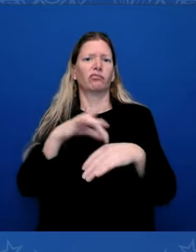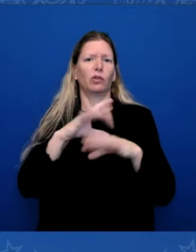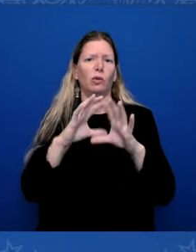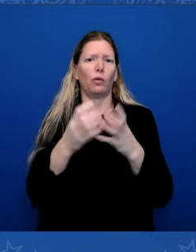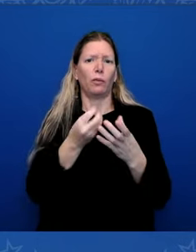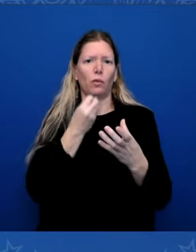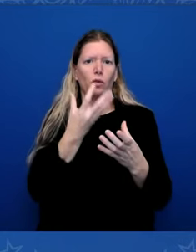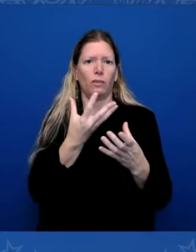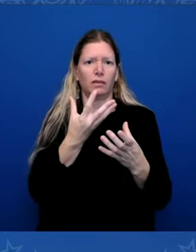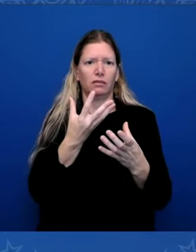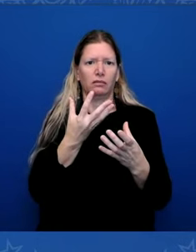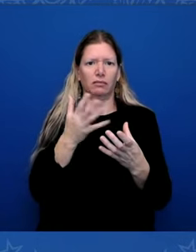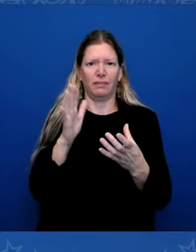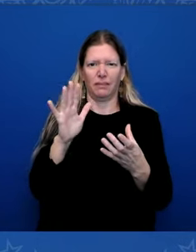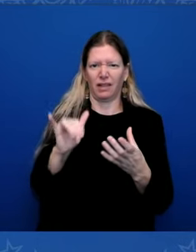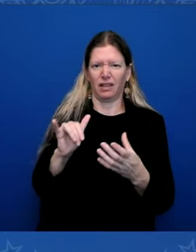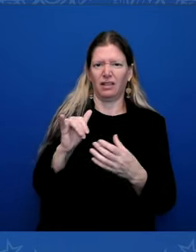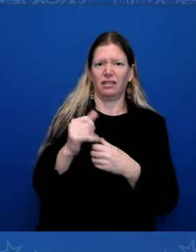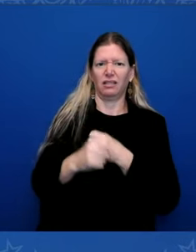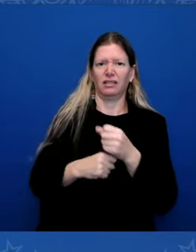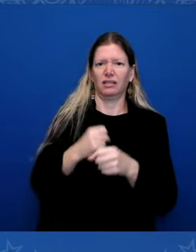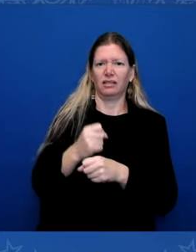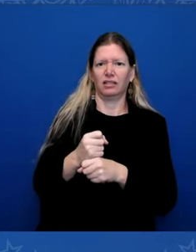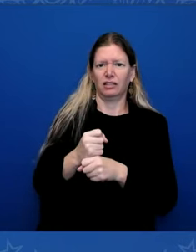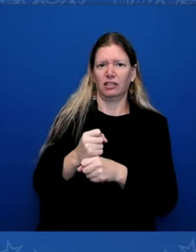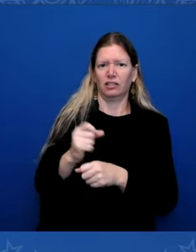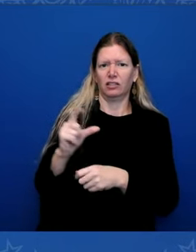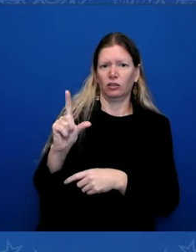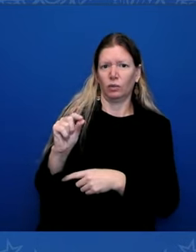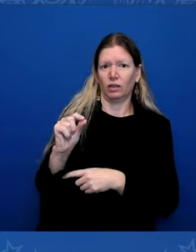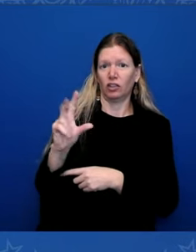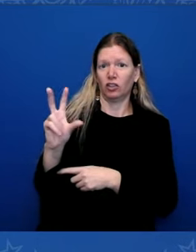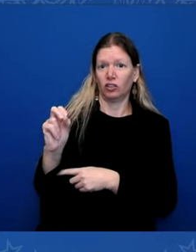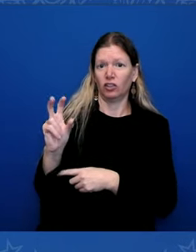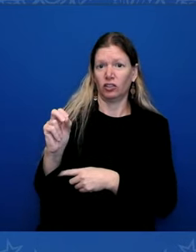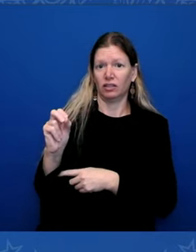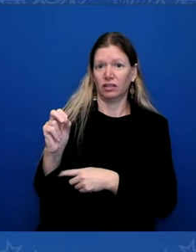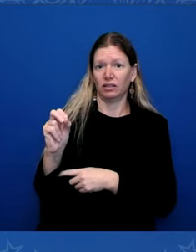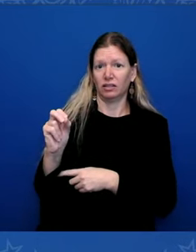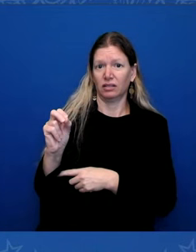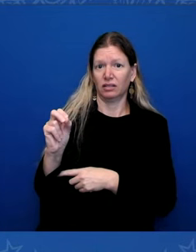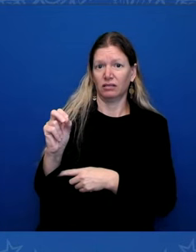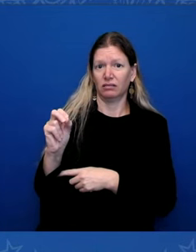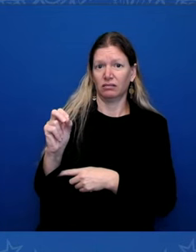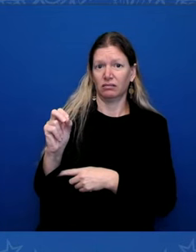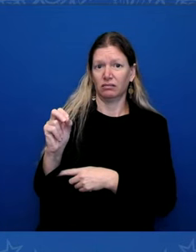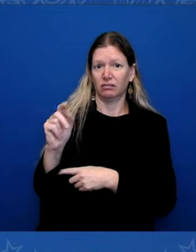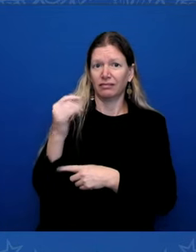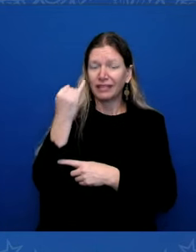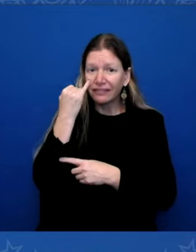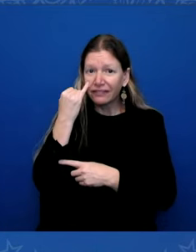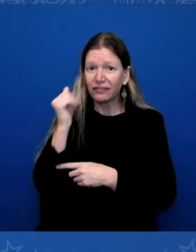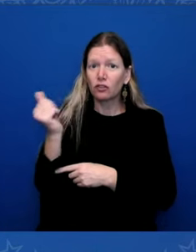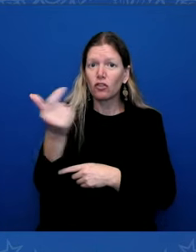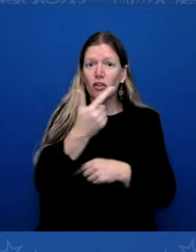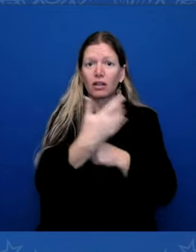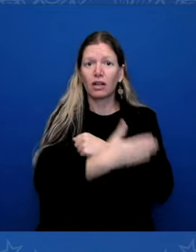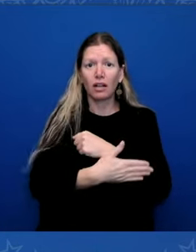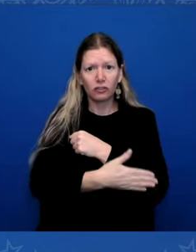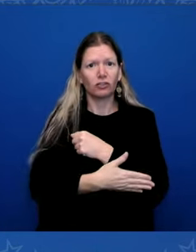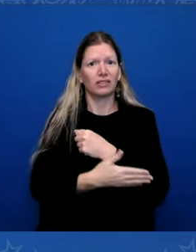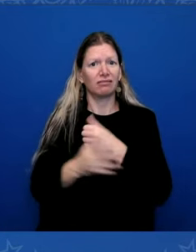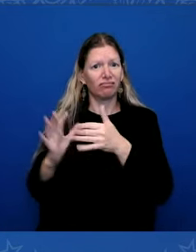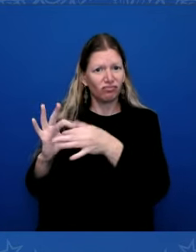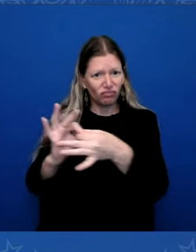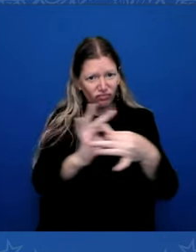2030. Countries following the IRA playbook, which is the one we passed, clean energy jobs are going to create manufacturing